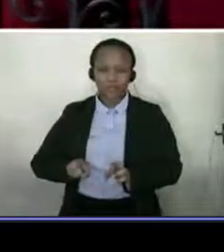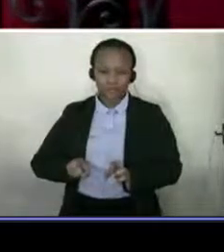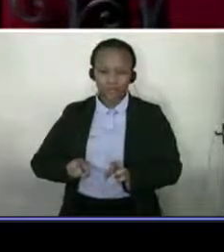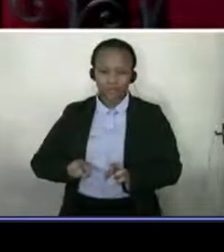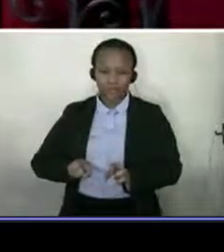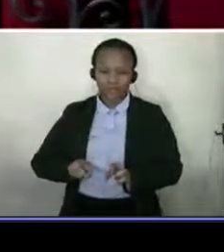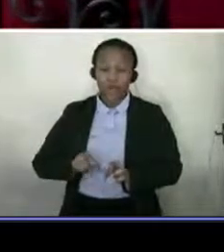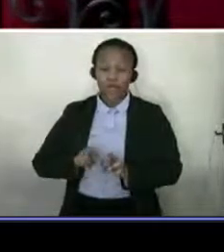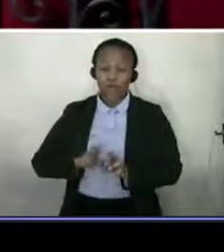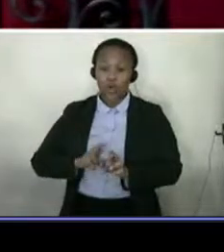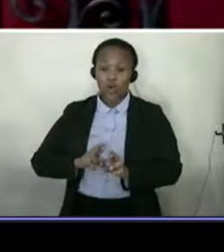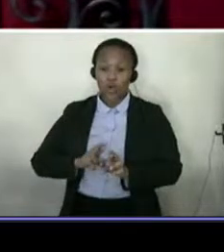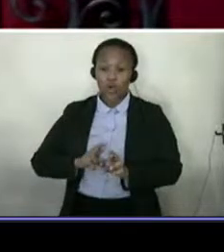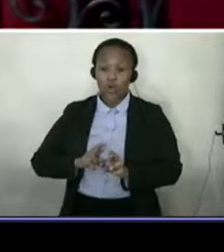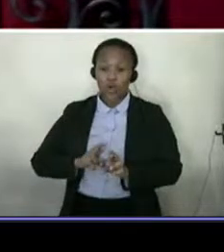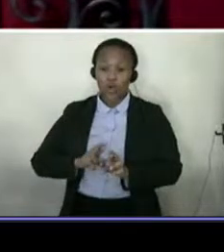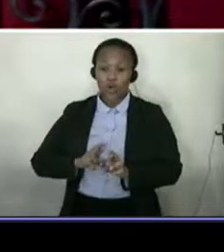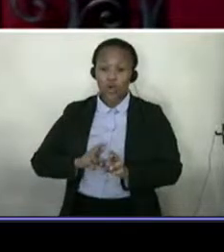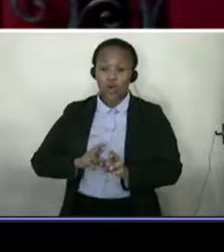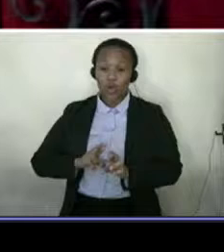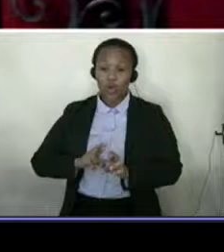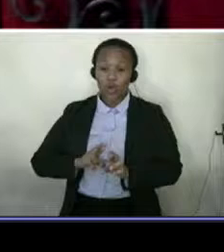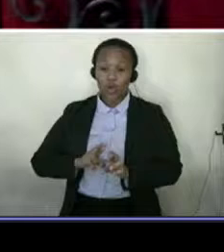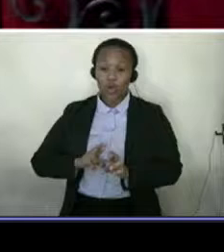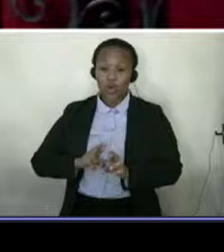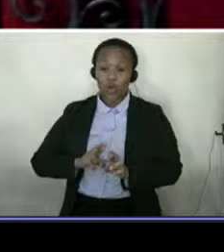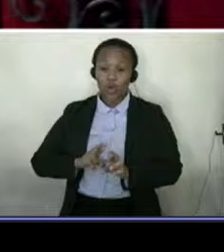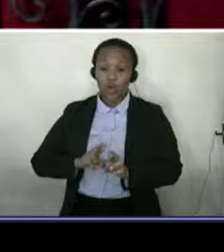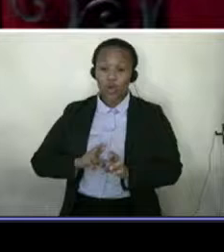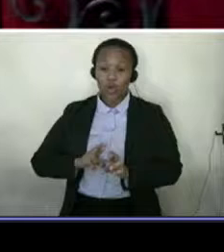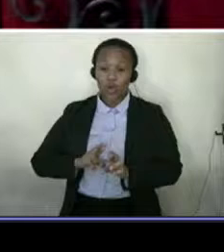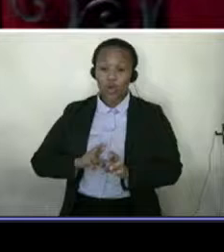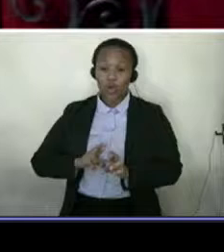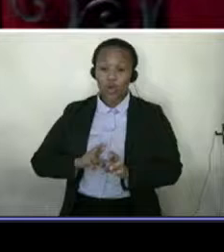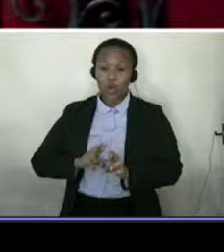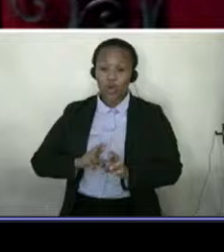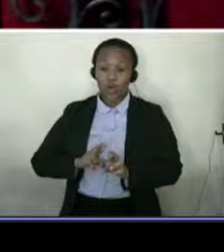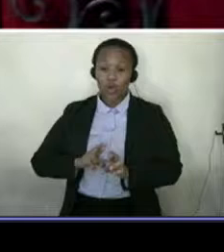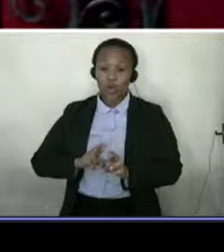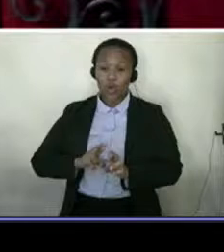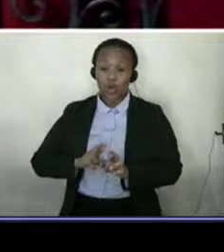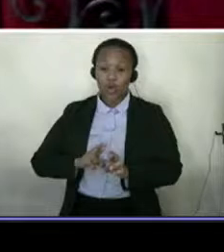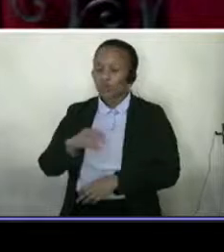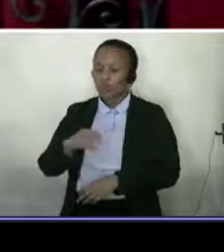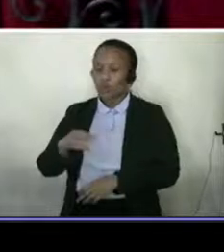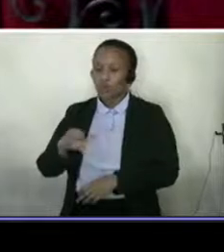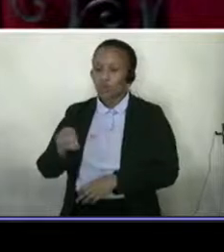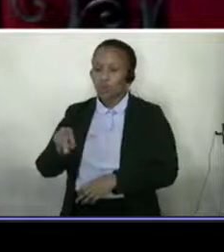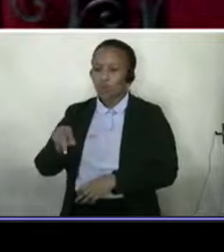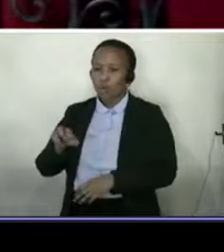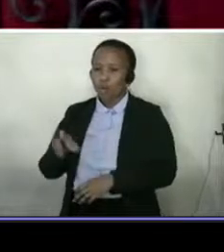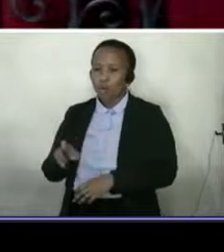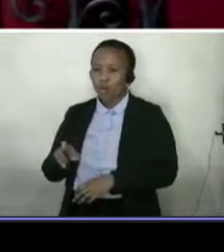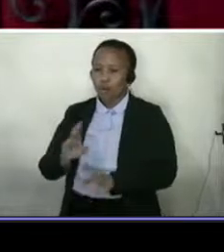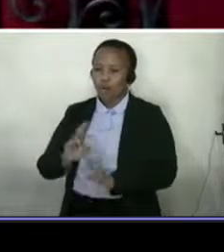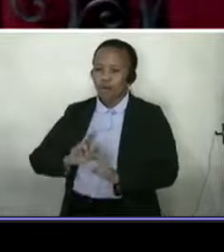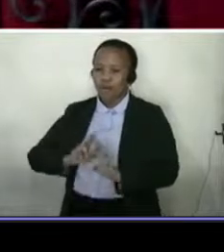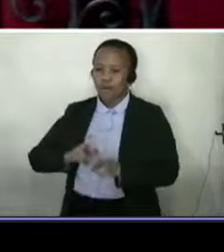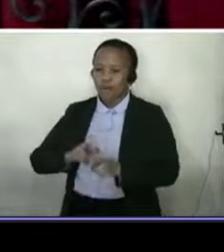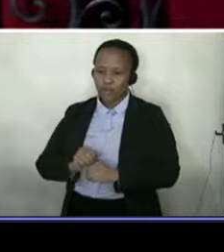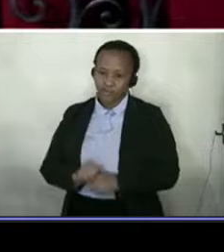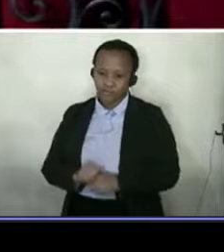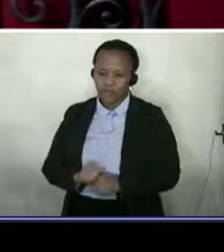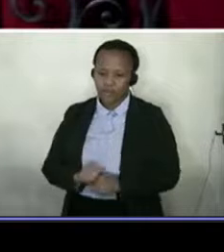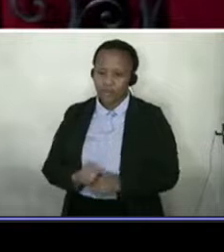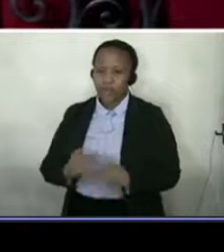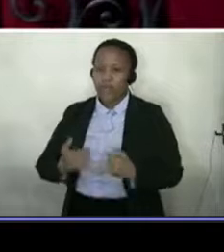Scopa report. "Undue delays in conducting investigations pertaining to fraud and corruption or financial mismanagement, unduly